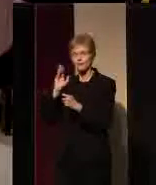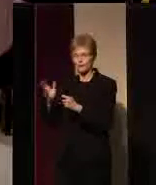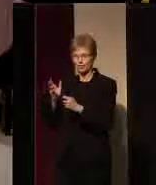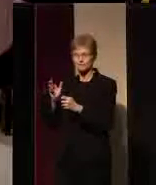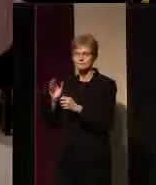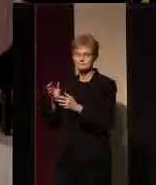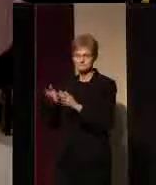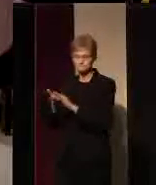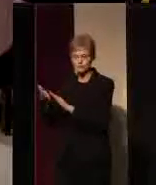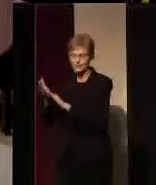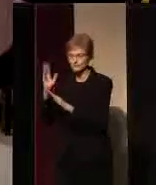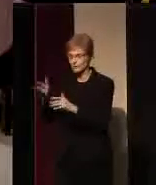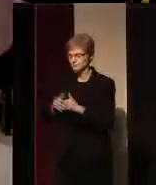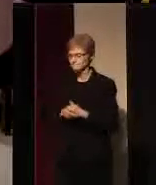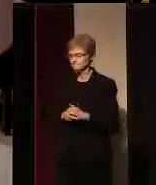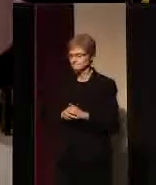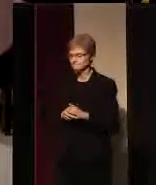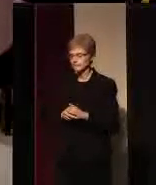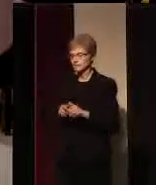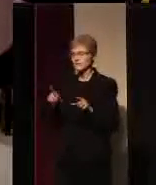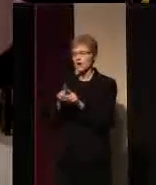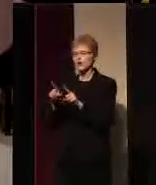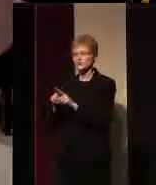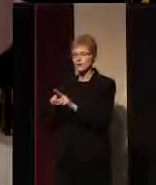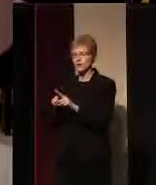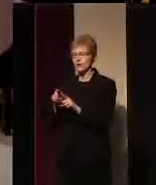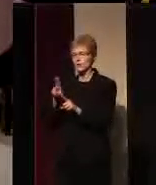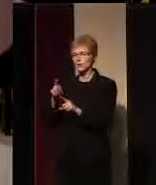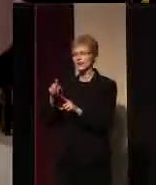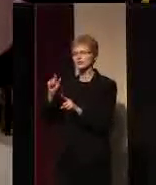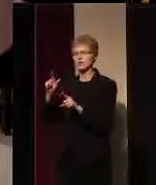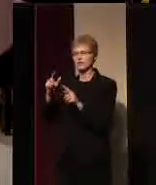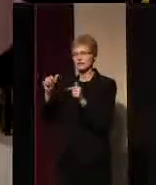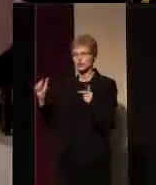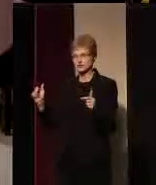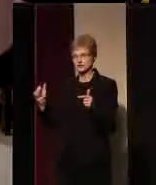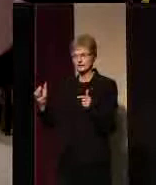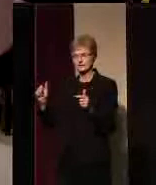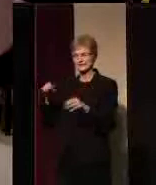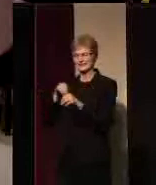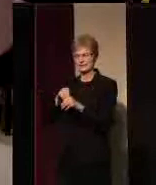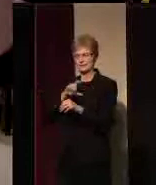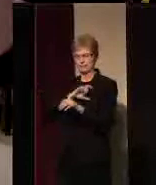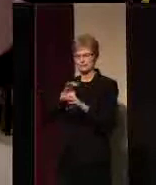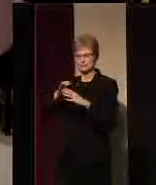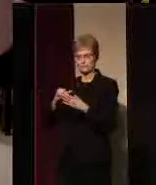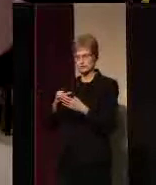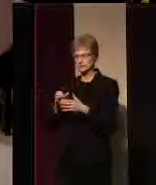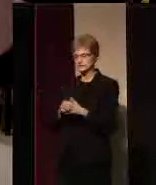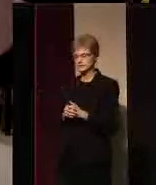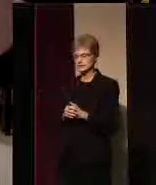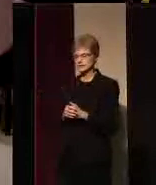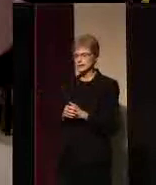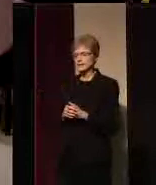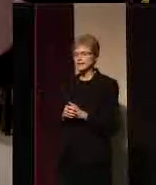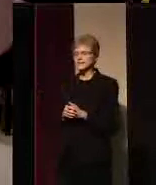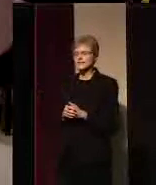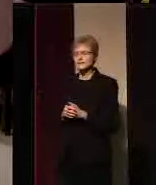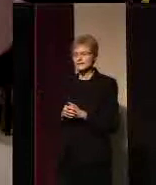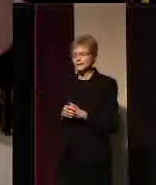anywhere. I also want to talk about racial diversity on police forces, because I think one of the issues that